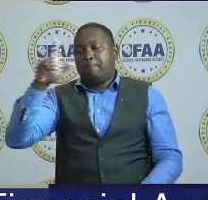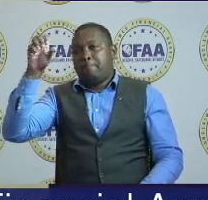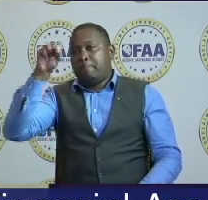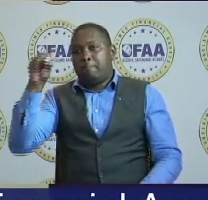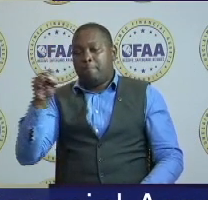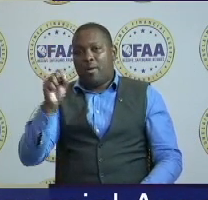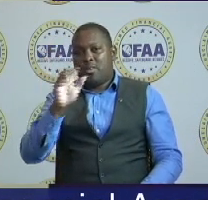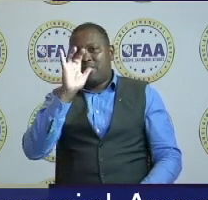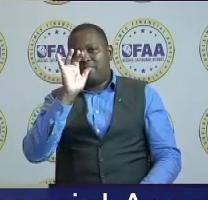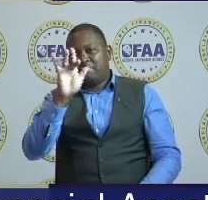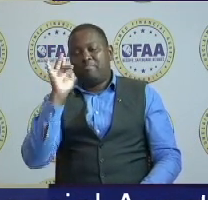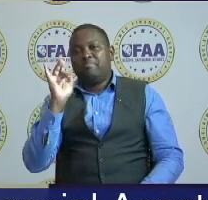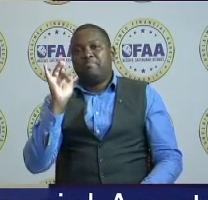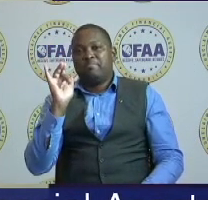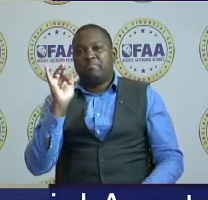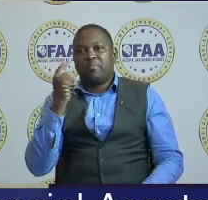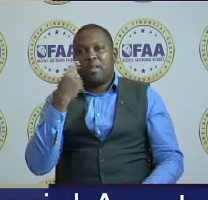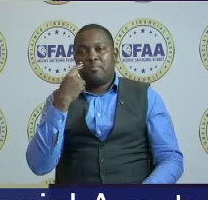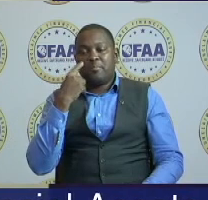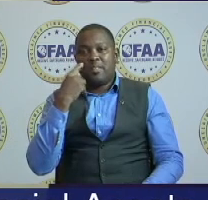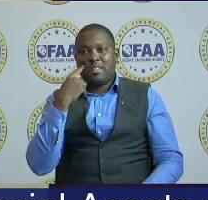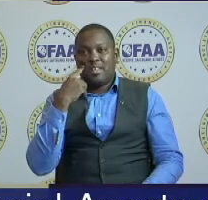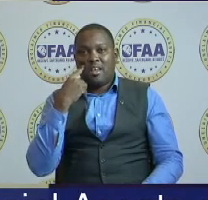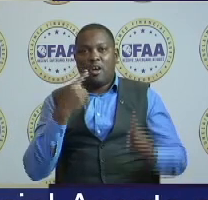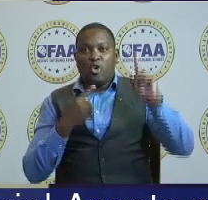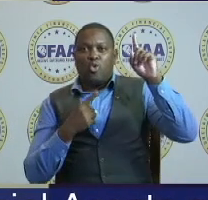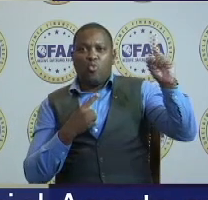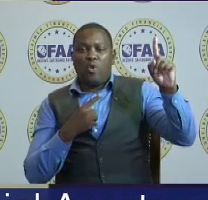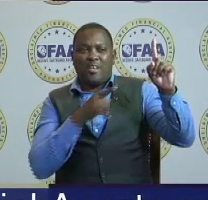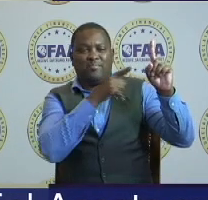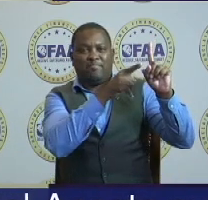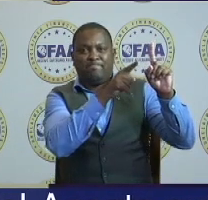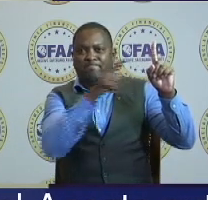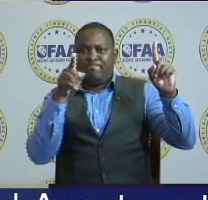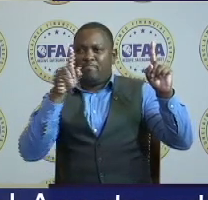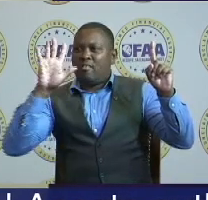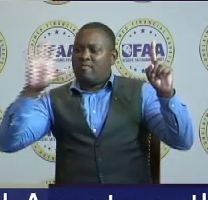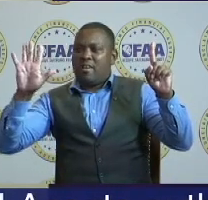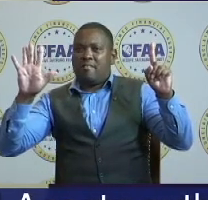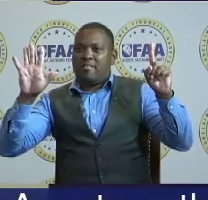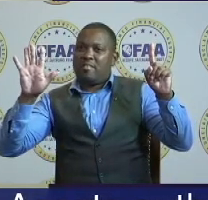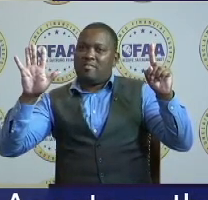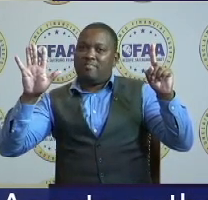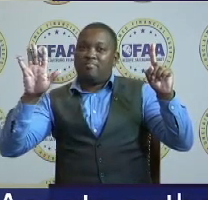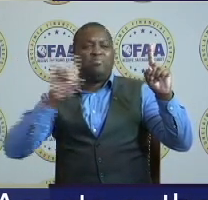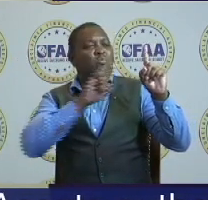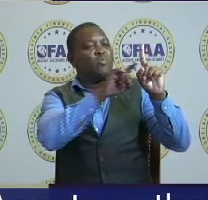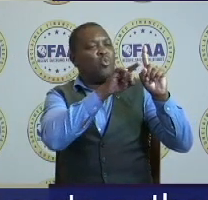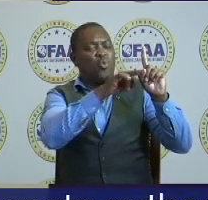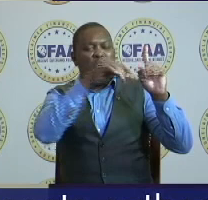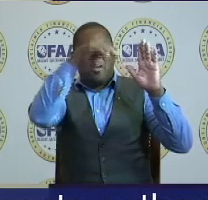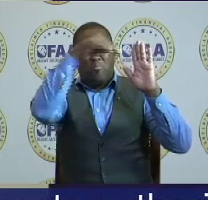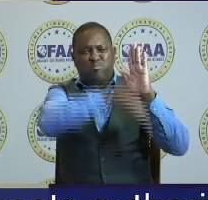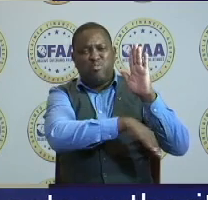it, and then, of course, you will see the poll there, and the poll are ready to you. Once again,